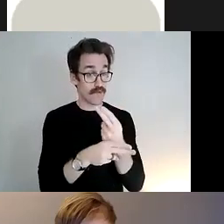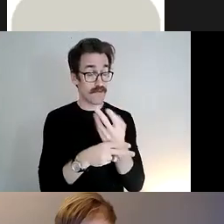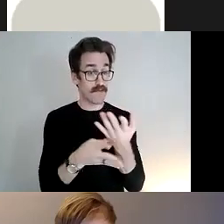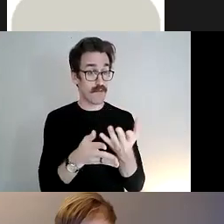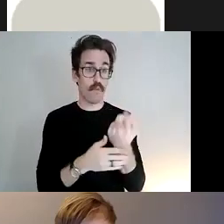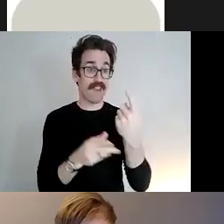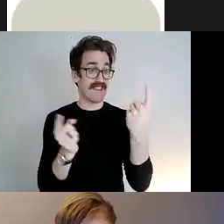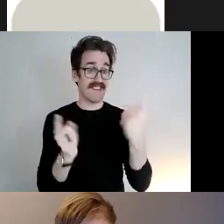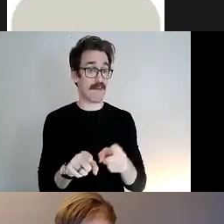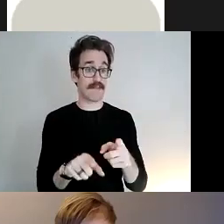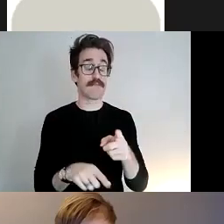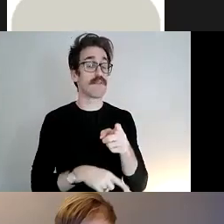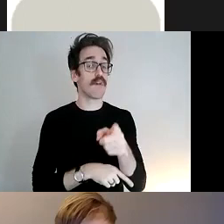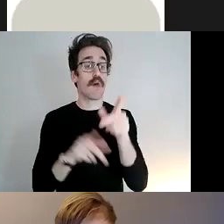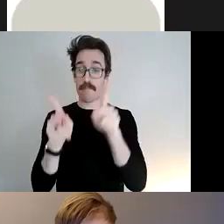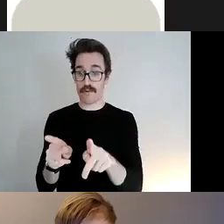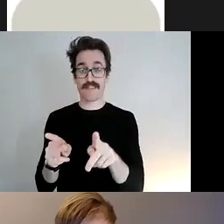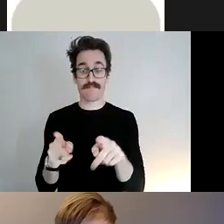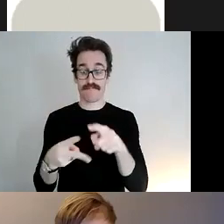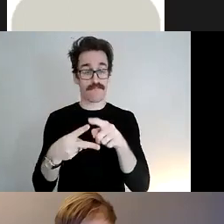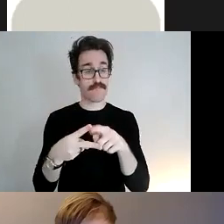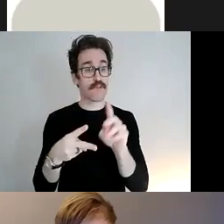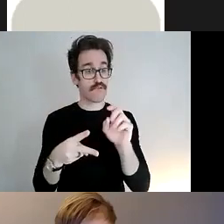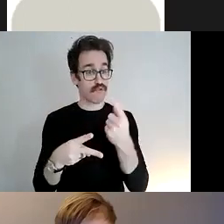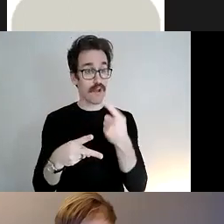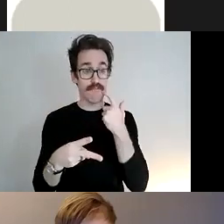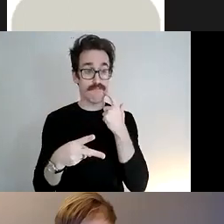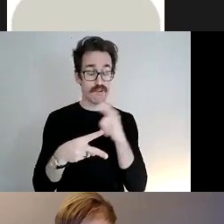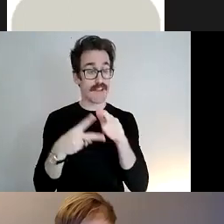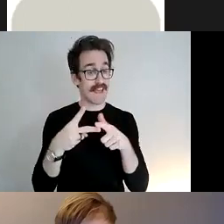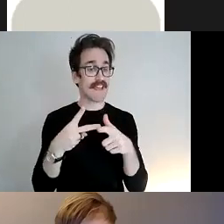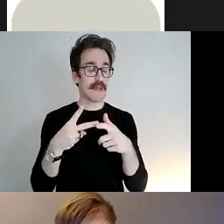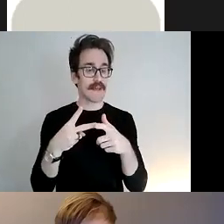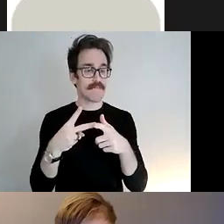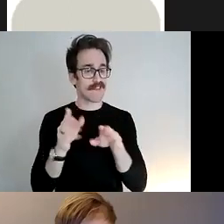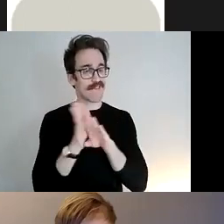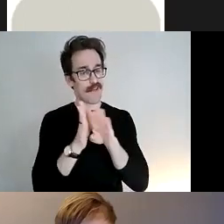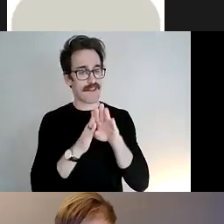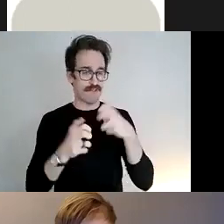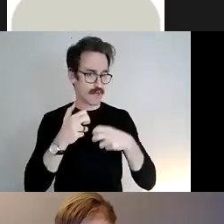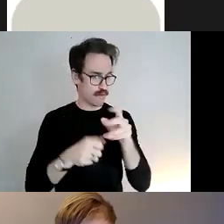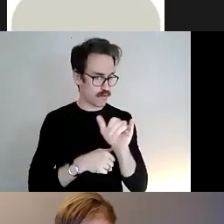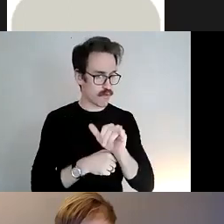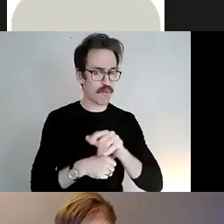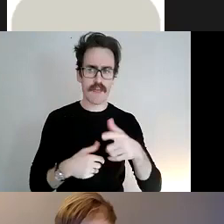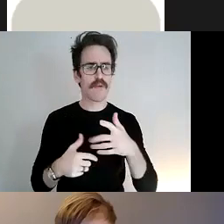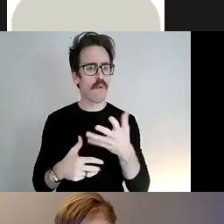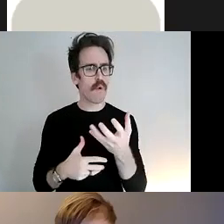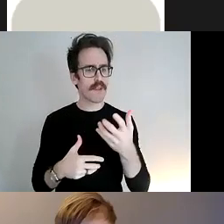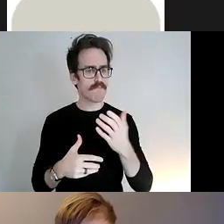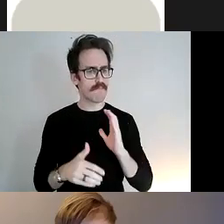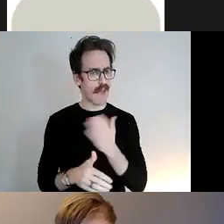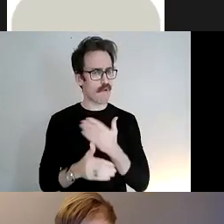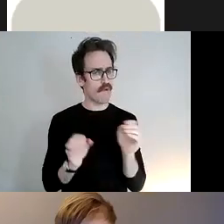had drug issues, but also developmental delay issues. They wanted us to become guardians so that we could make some of these